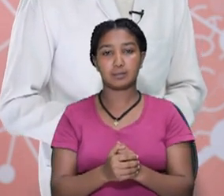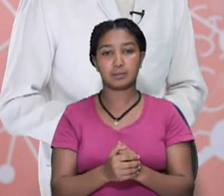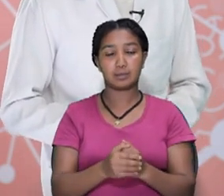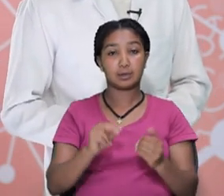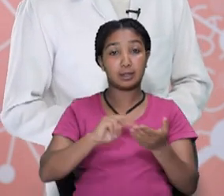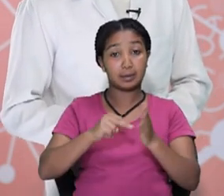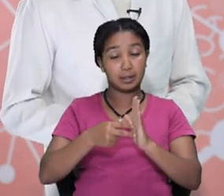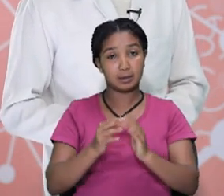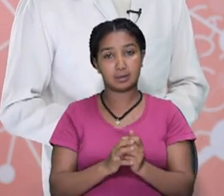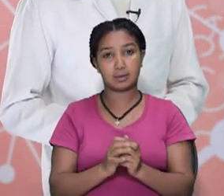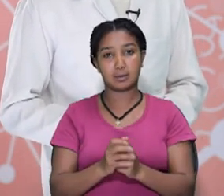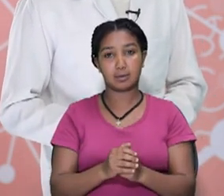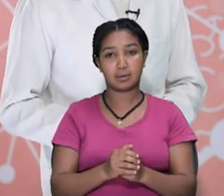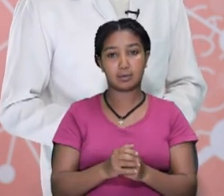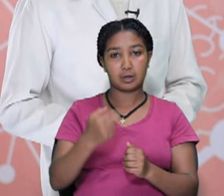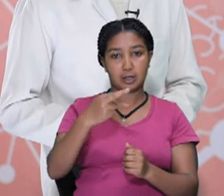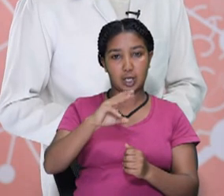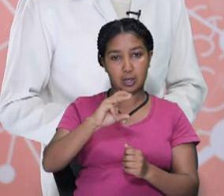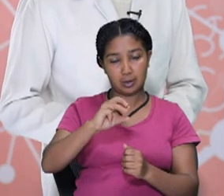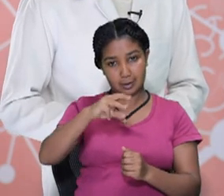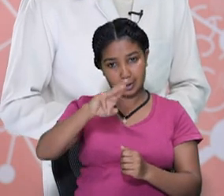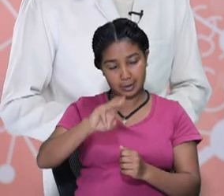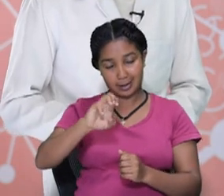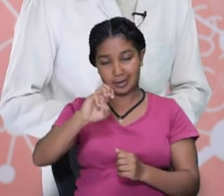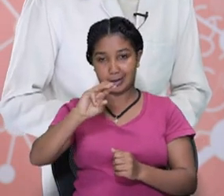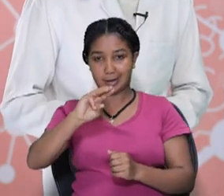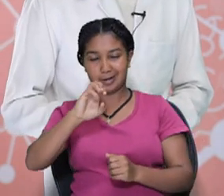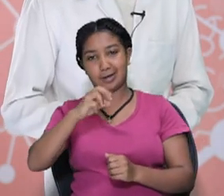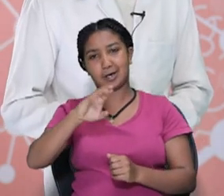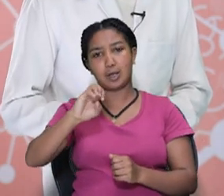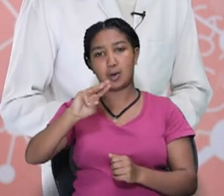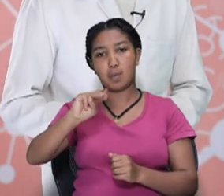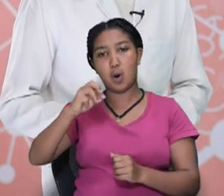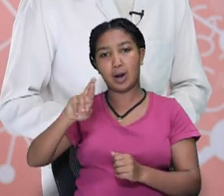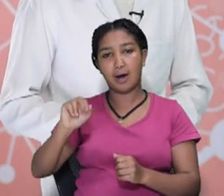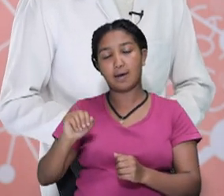And that means remora fish takes advantage of protection.